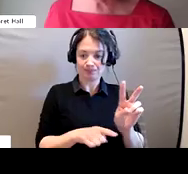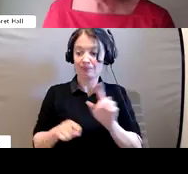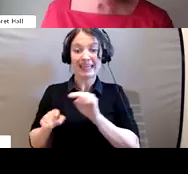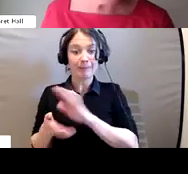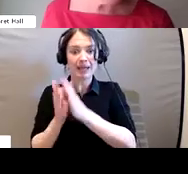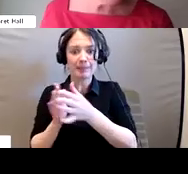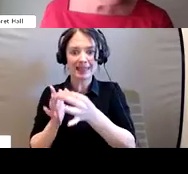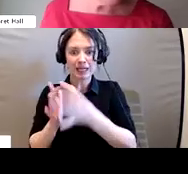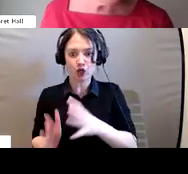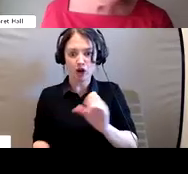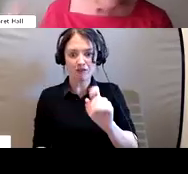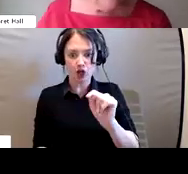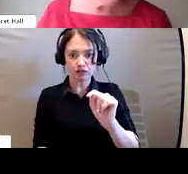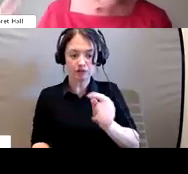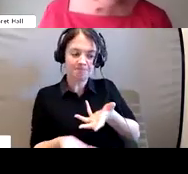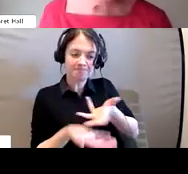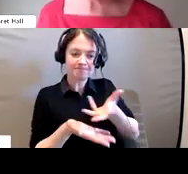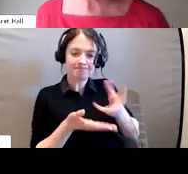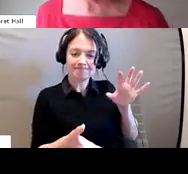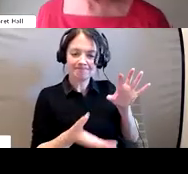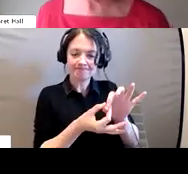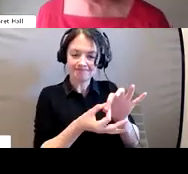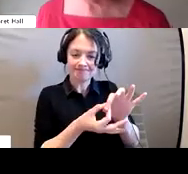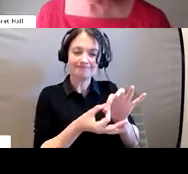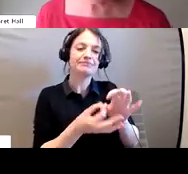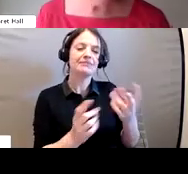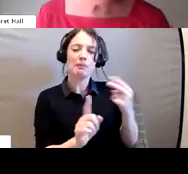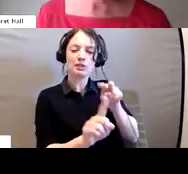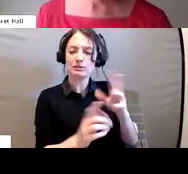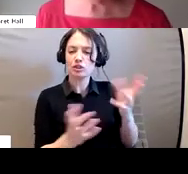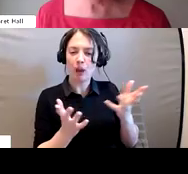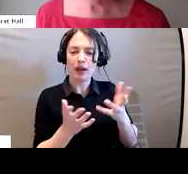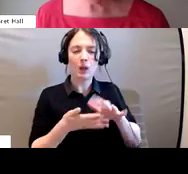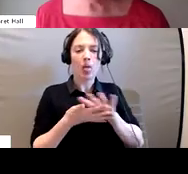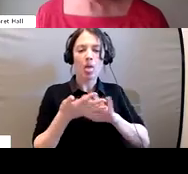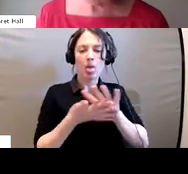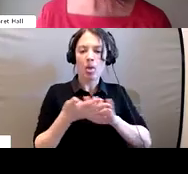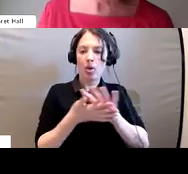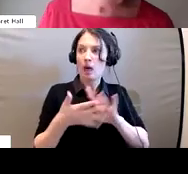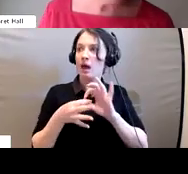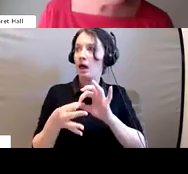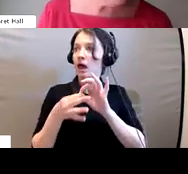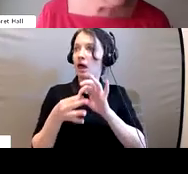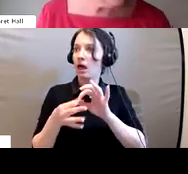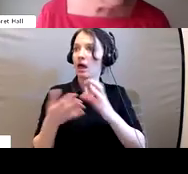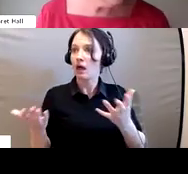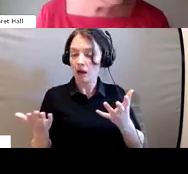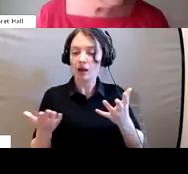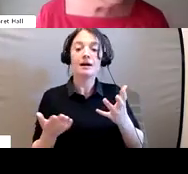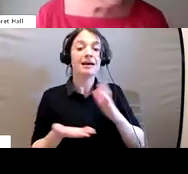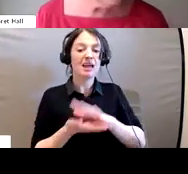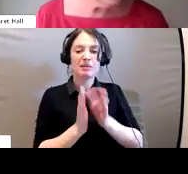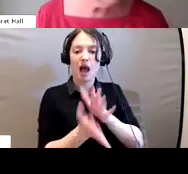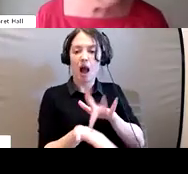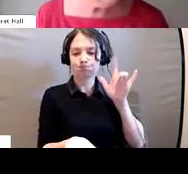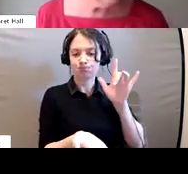relationship of sort of perceptual distortion with the victim that really enables the exploitation to